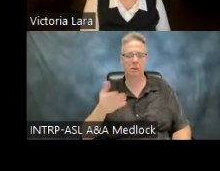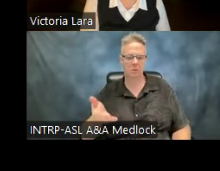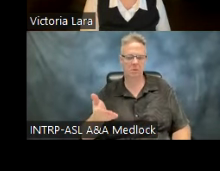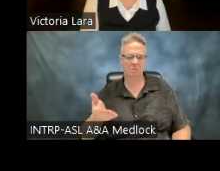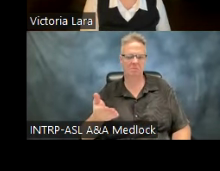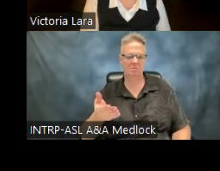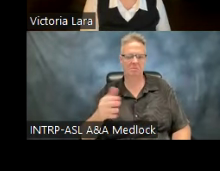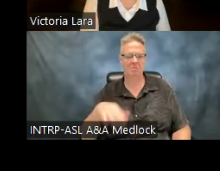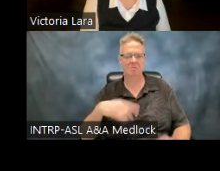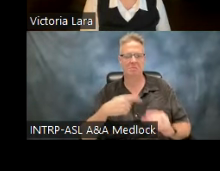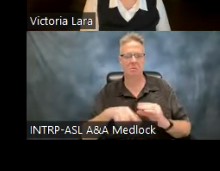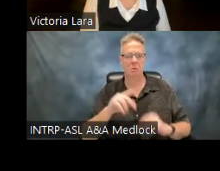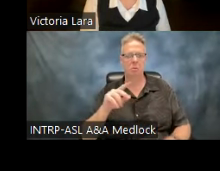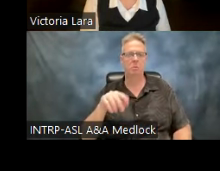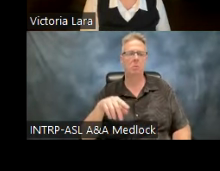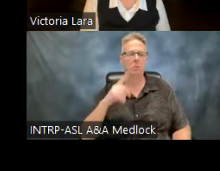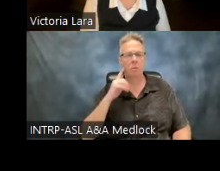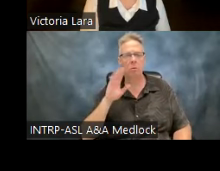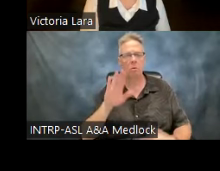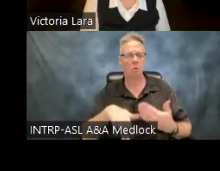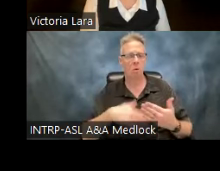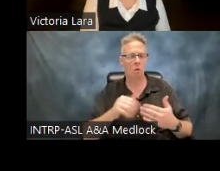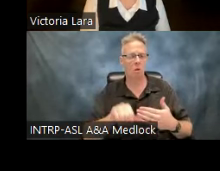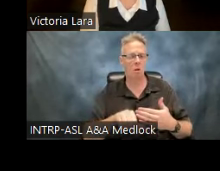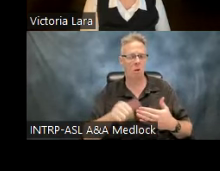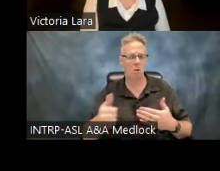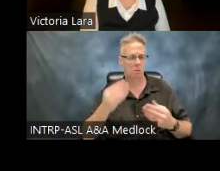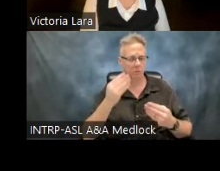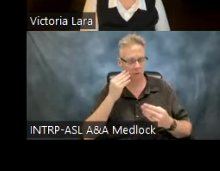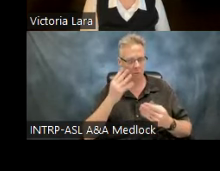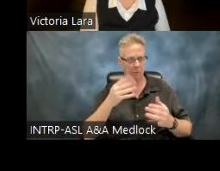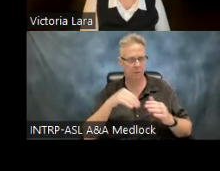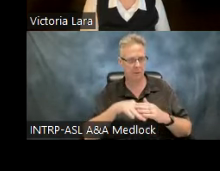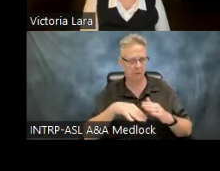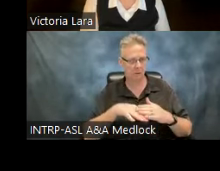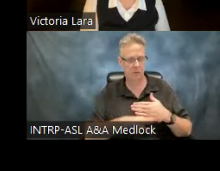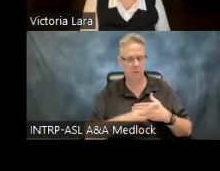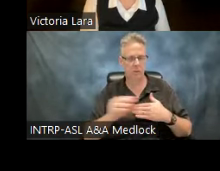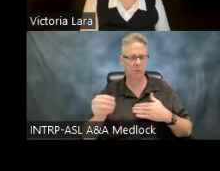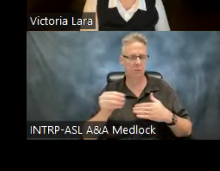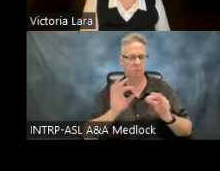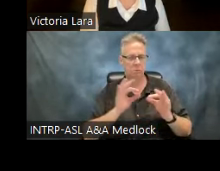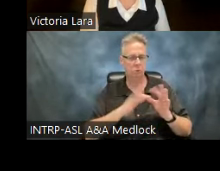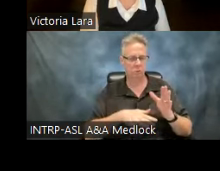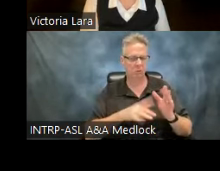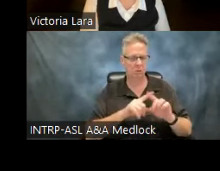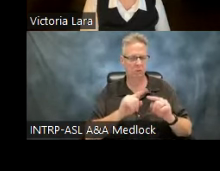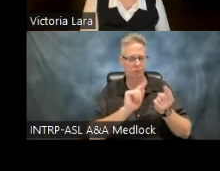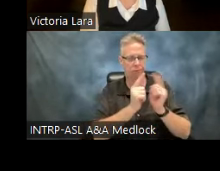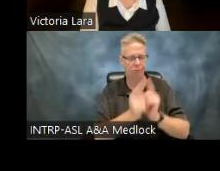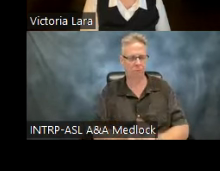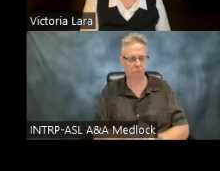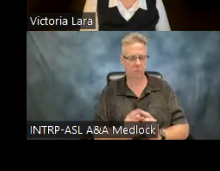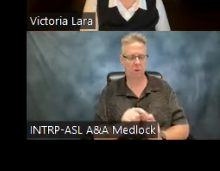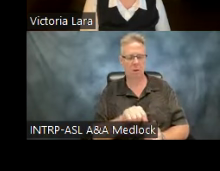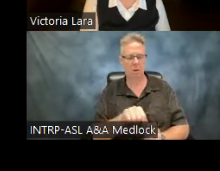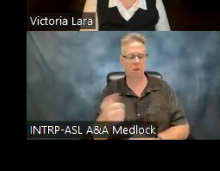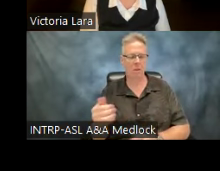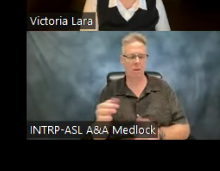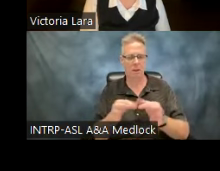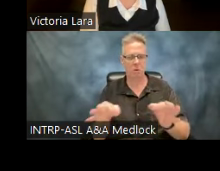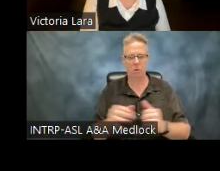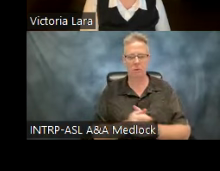policeaccountability@portlandoregon.gov to ask for other access assistance, including interpretation into other languages. This